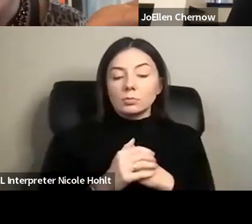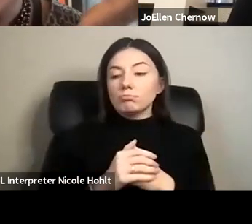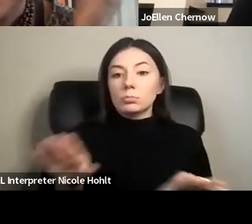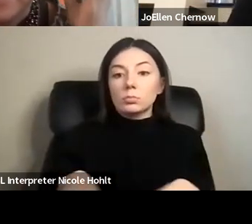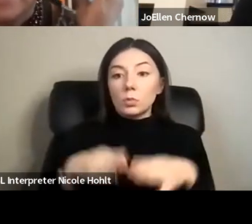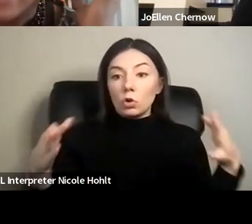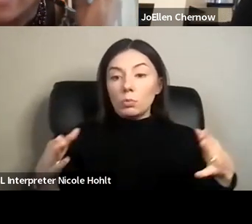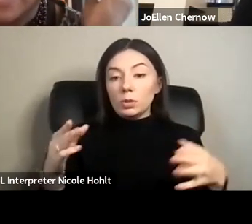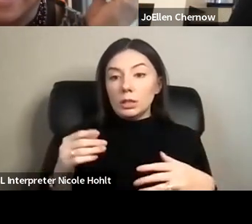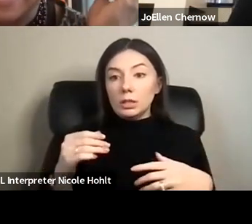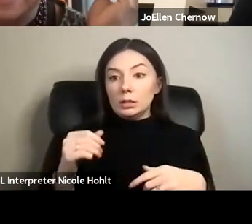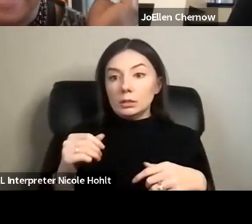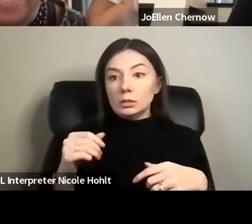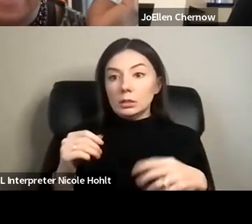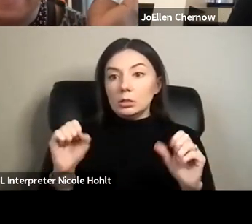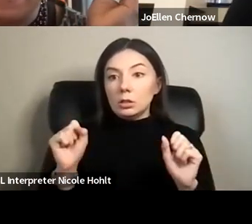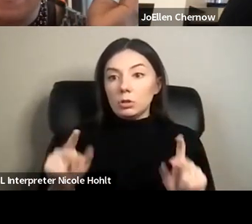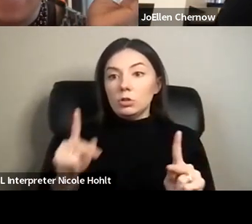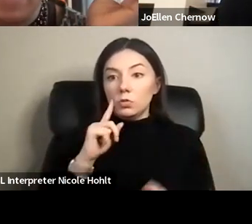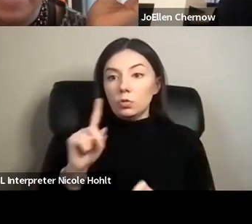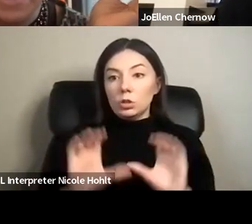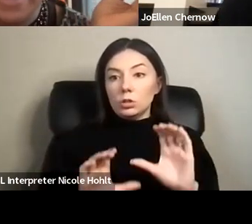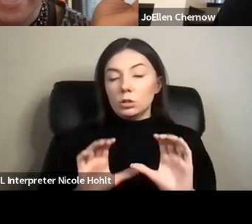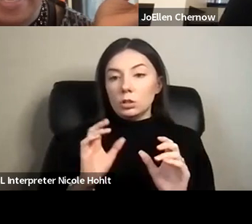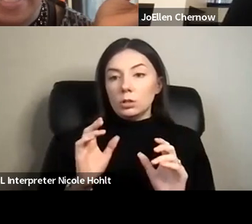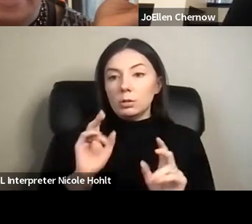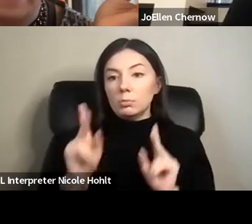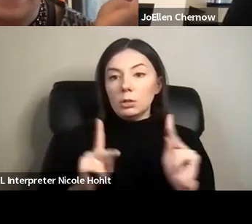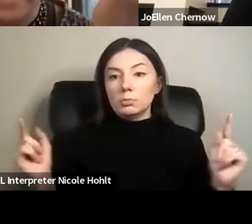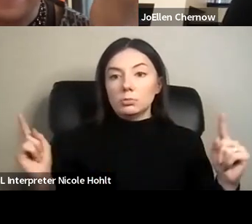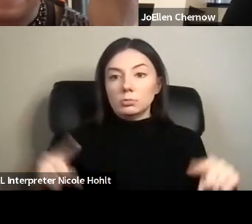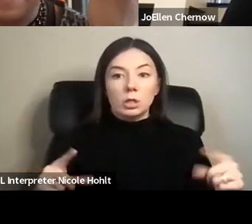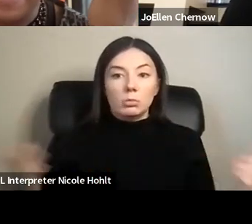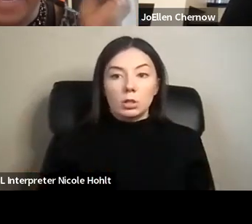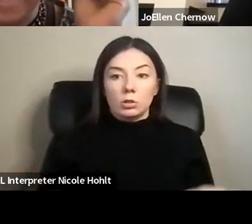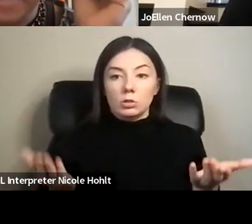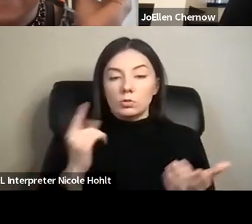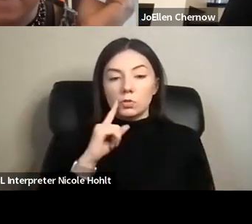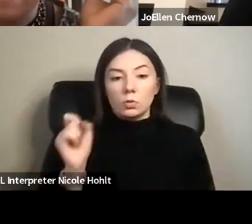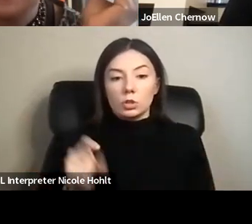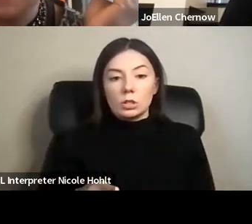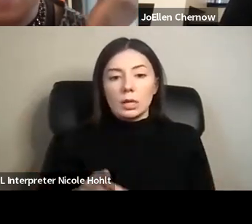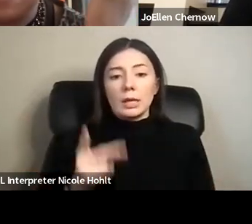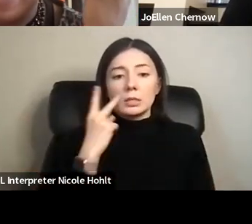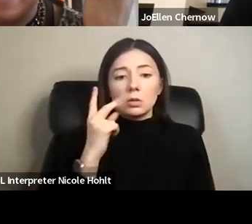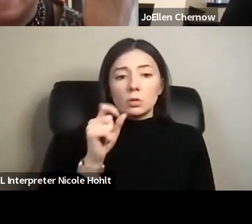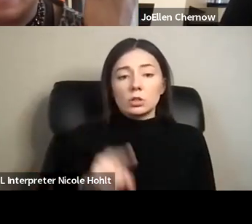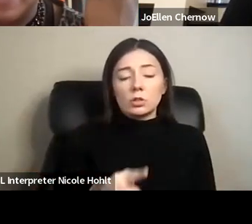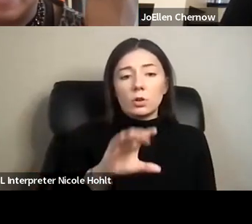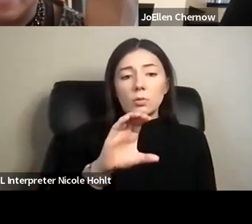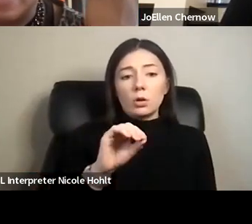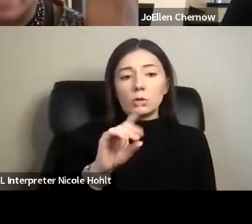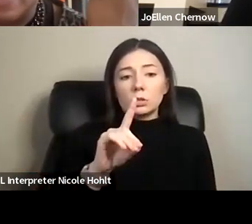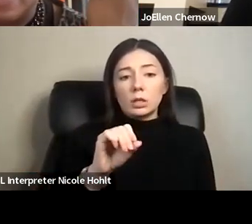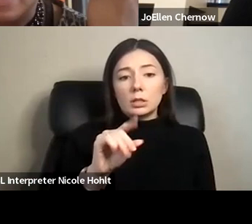to questions. And I have one question I've seen from Adonis from Grow Greater